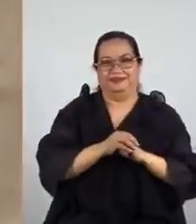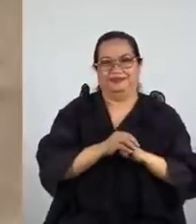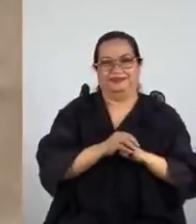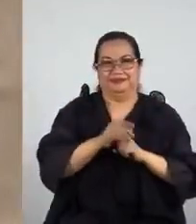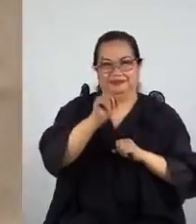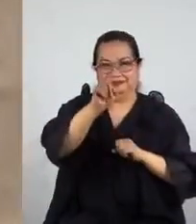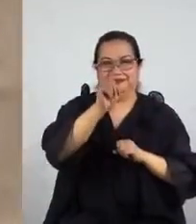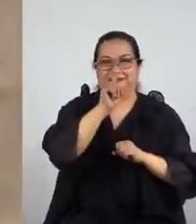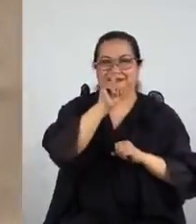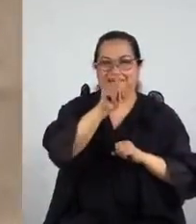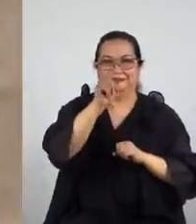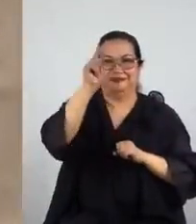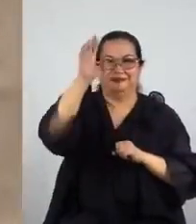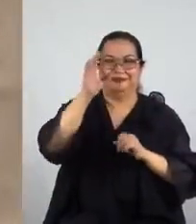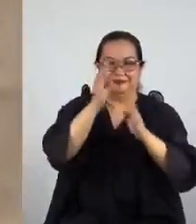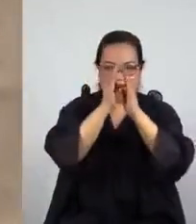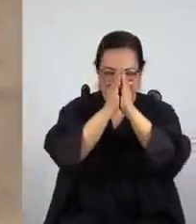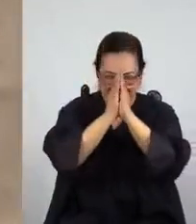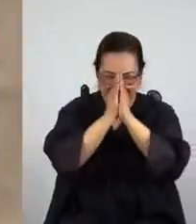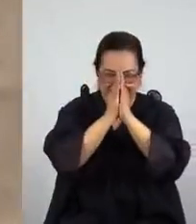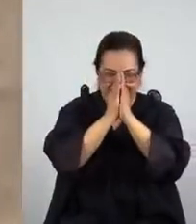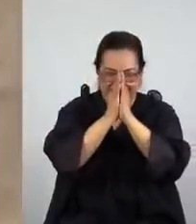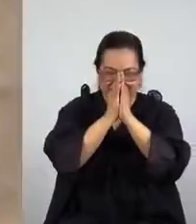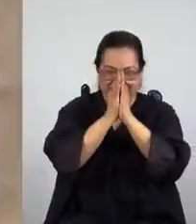Just be sure God is calling you. Pray.